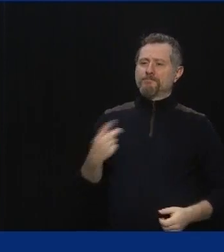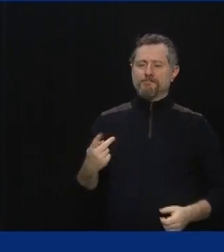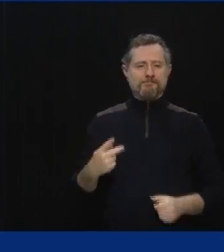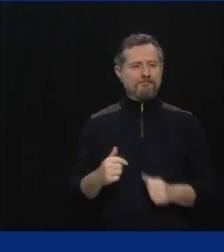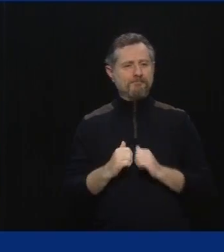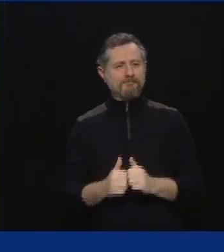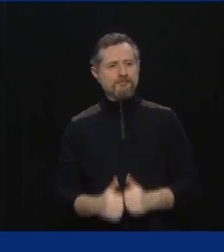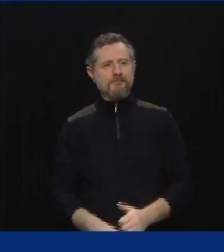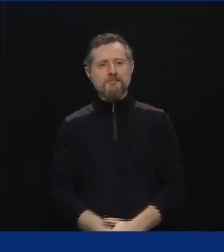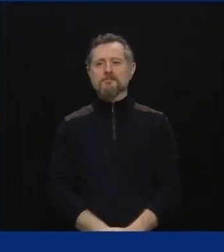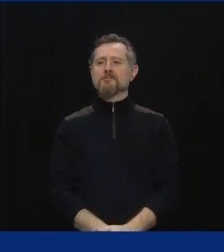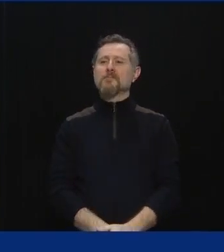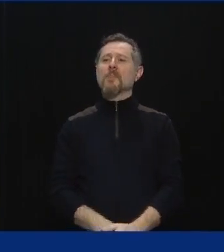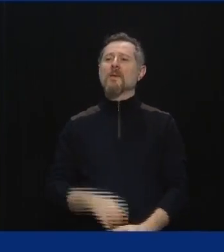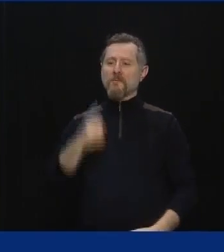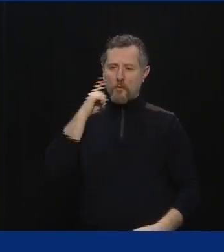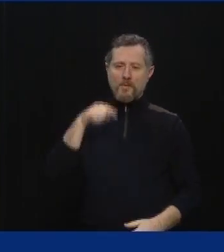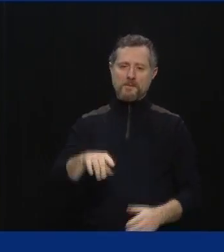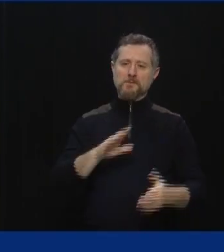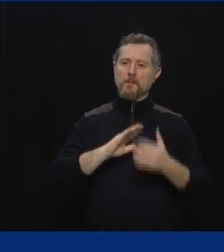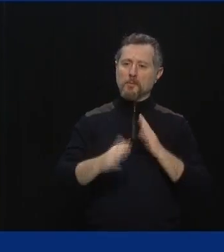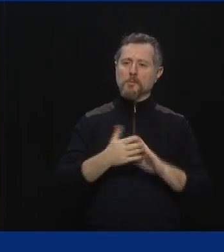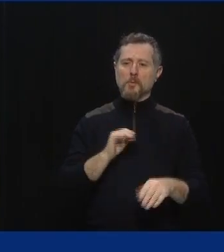of the community